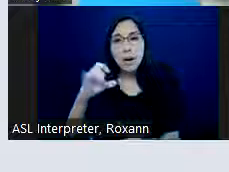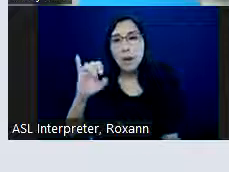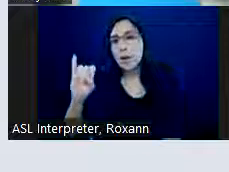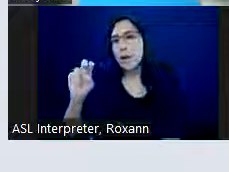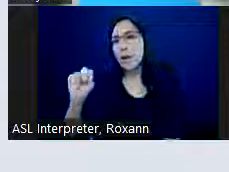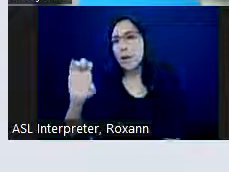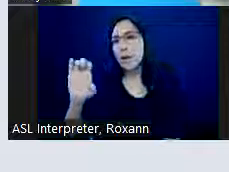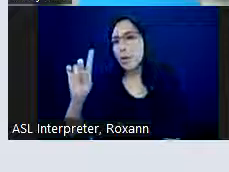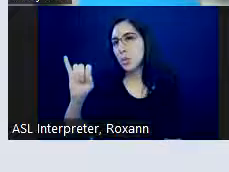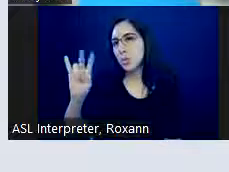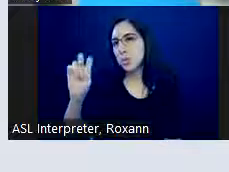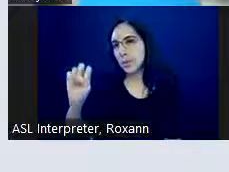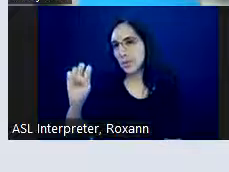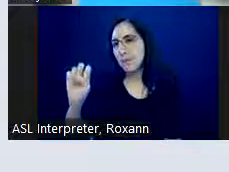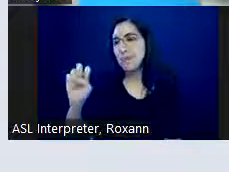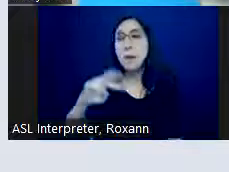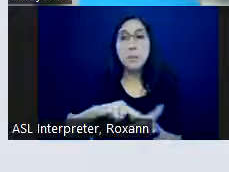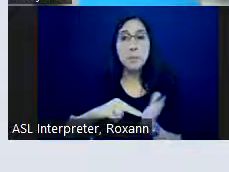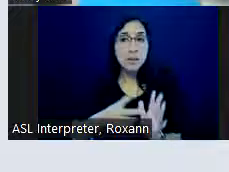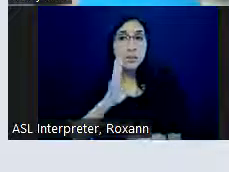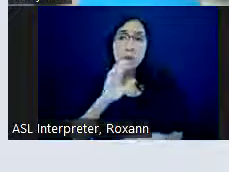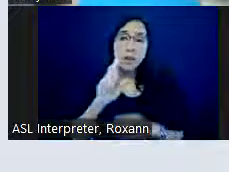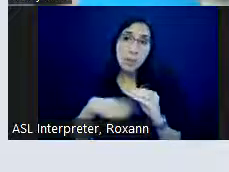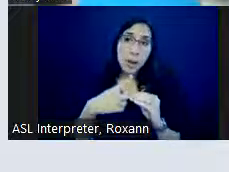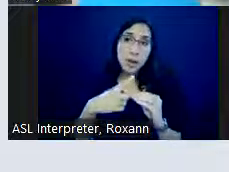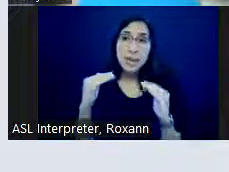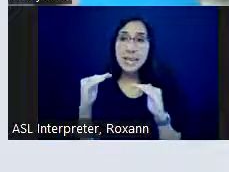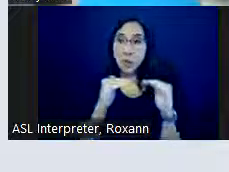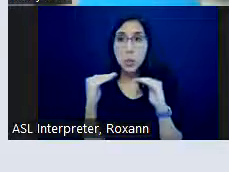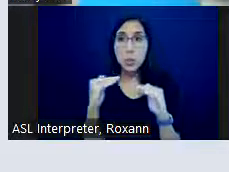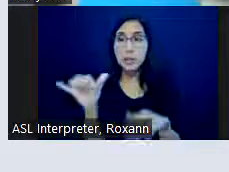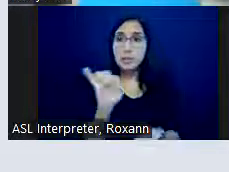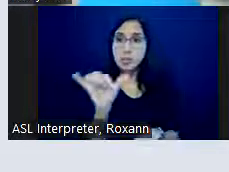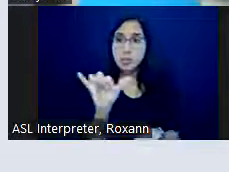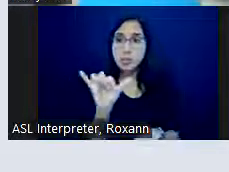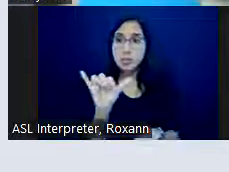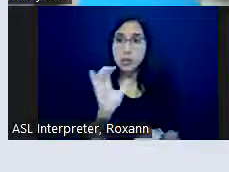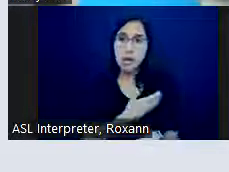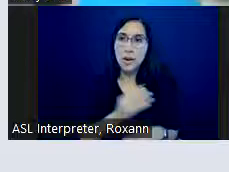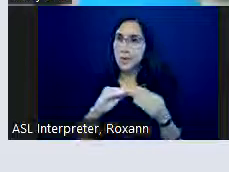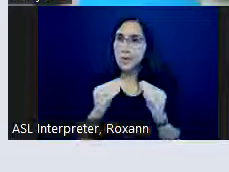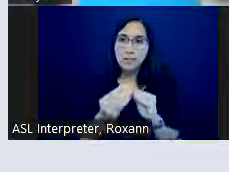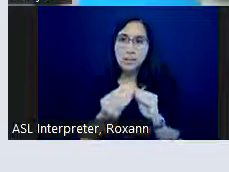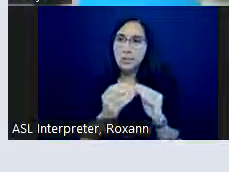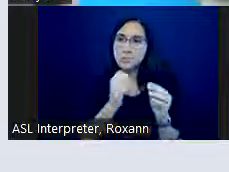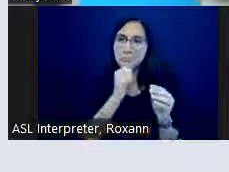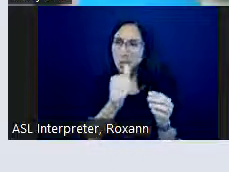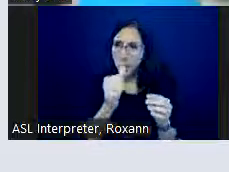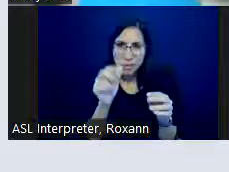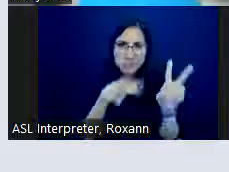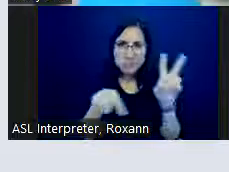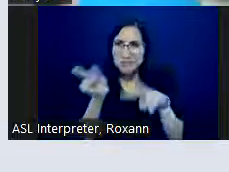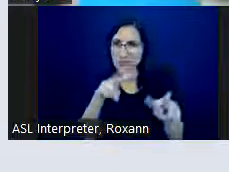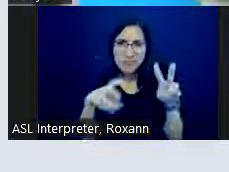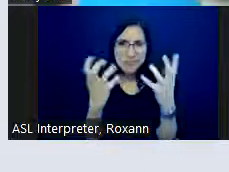about equality. Our numbers don't add up anymore. And now they're beginning